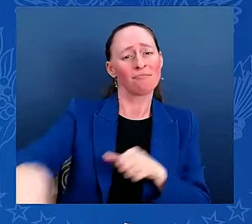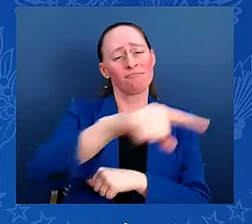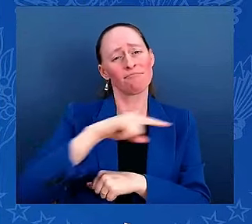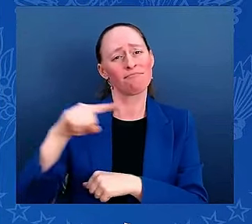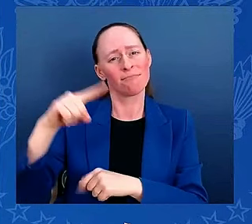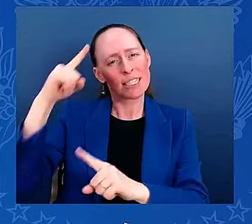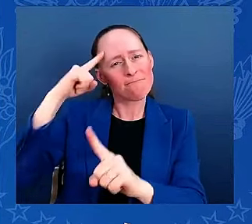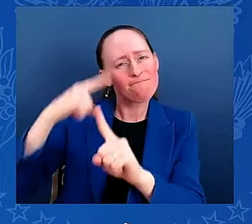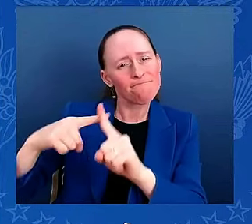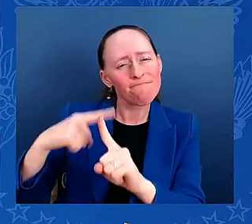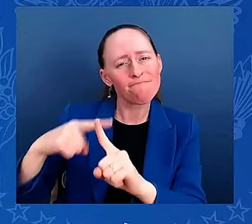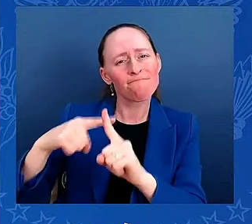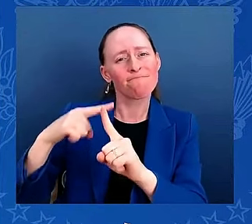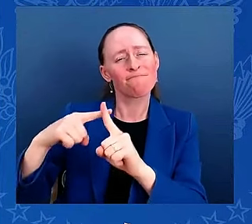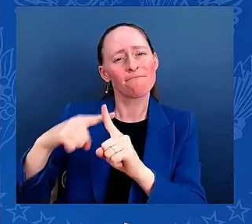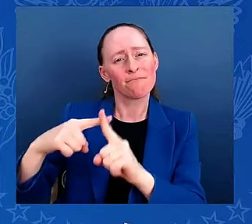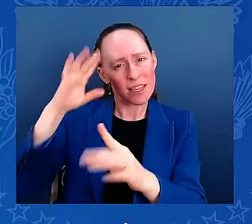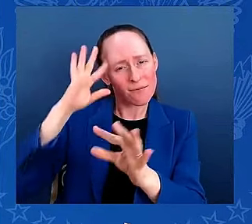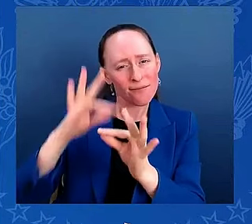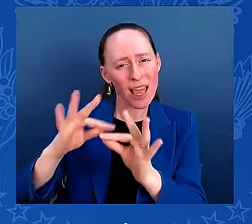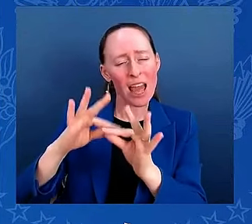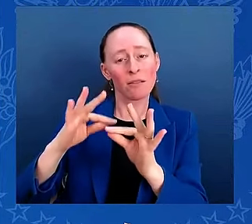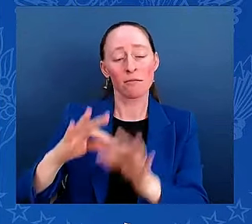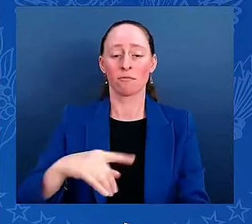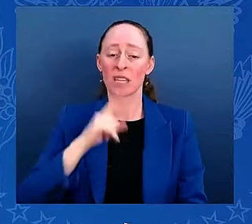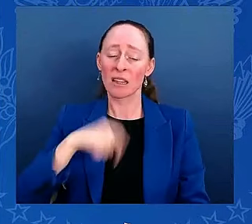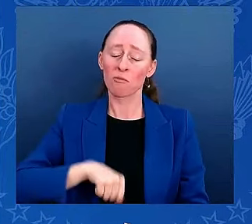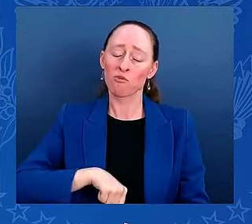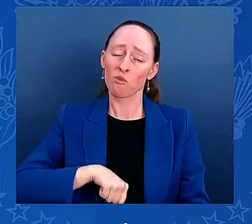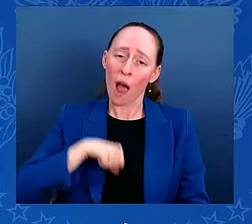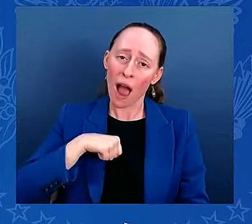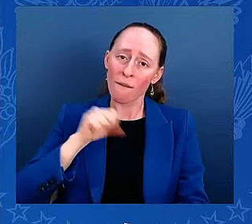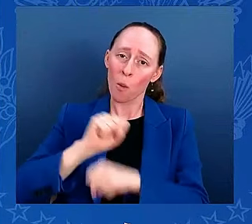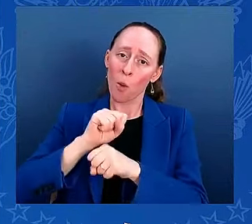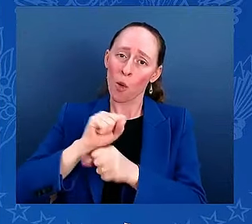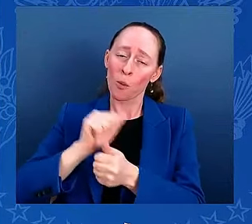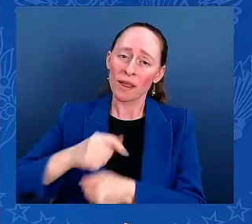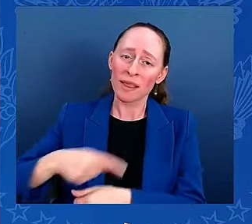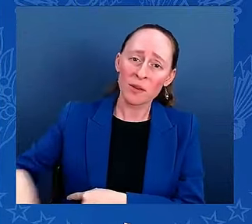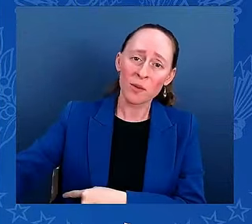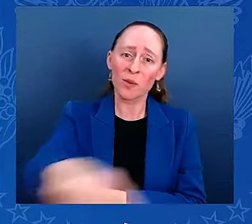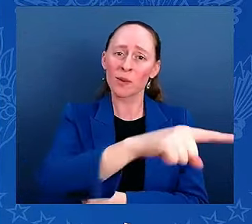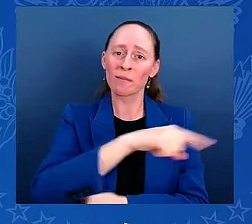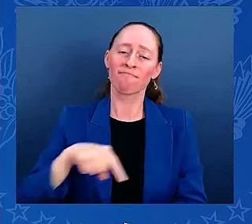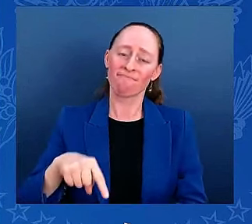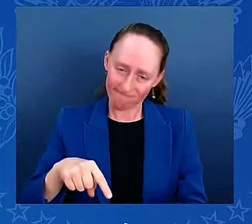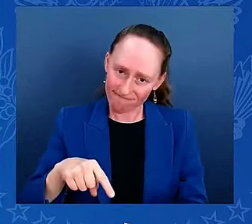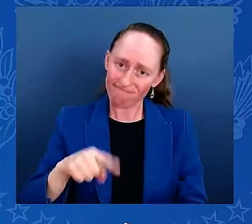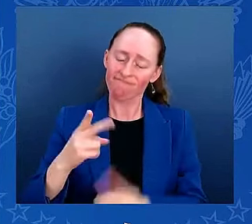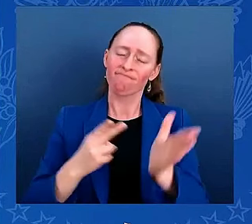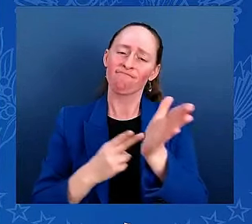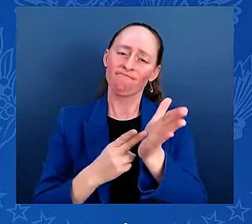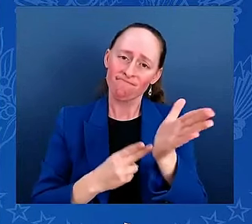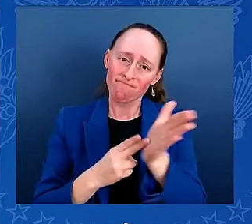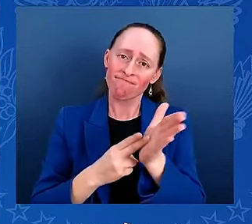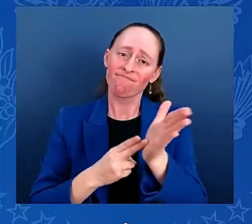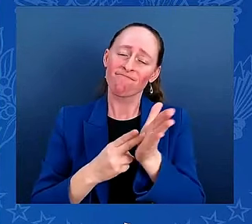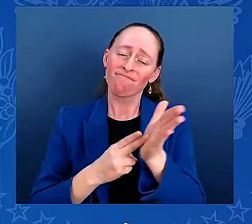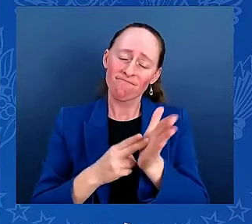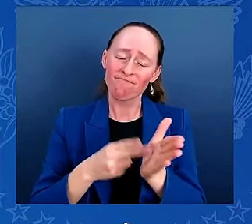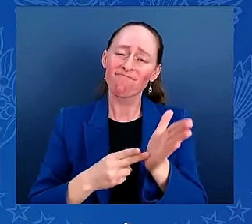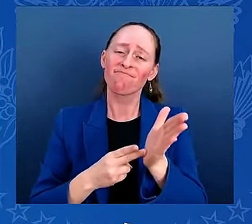you. I really mean it. I sincerely mean it. God bless you all. God bless